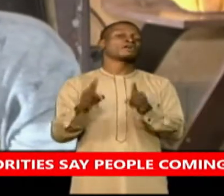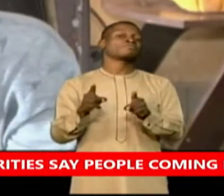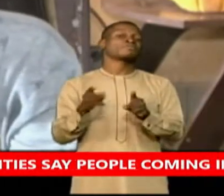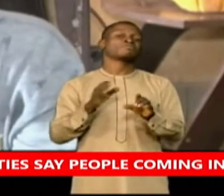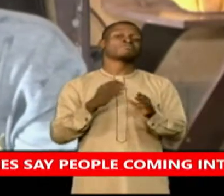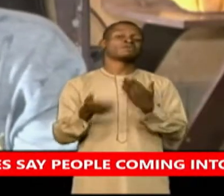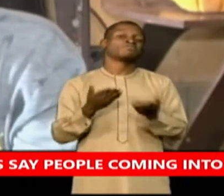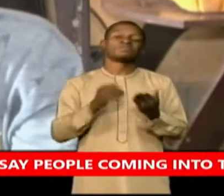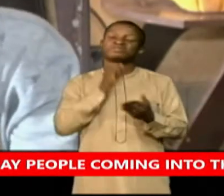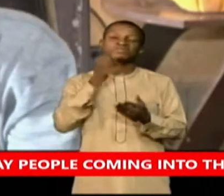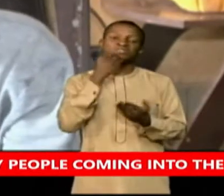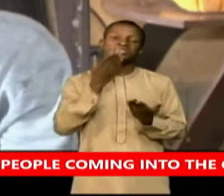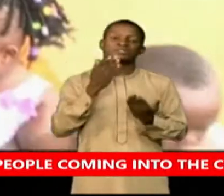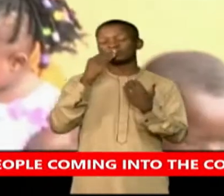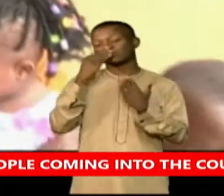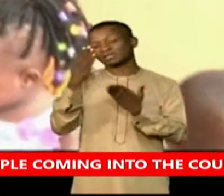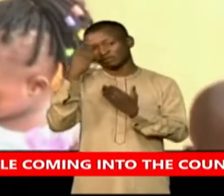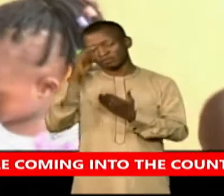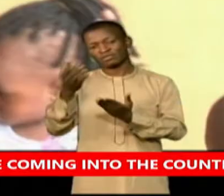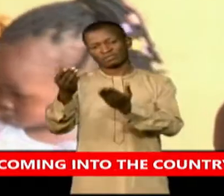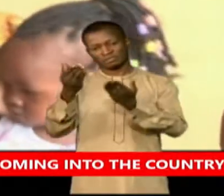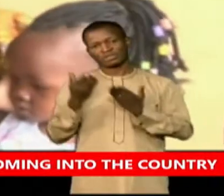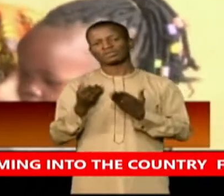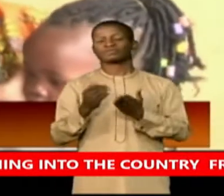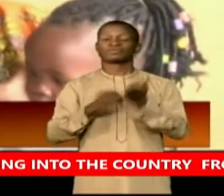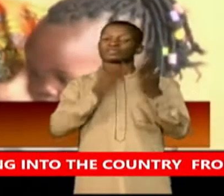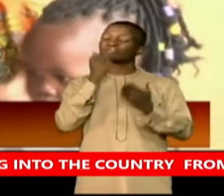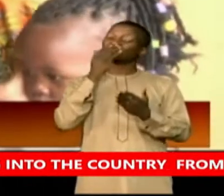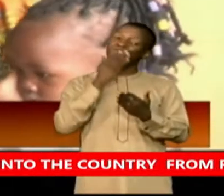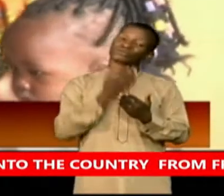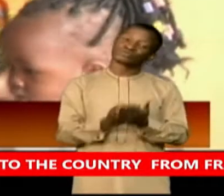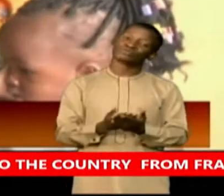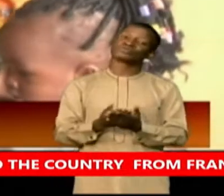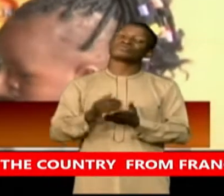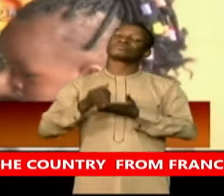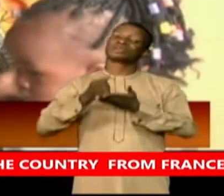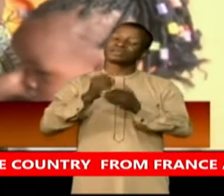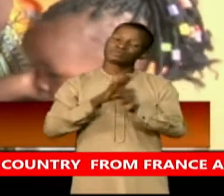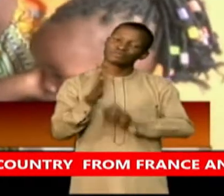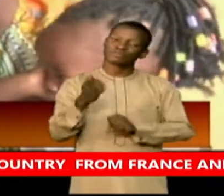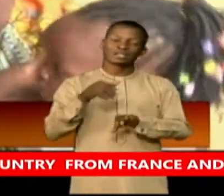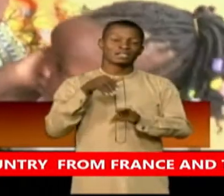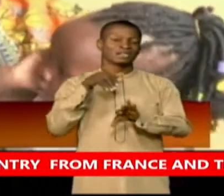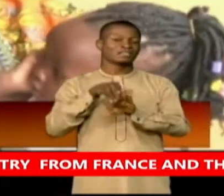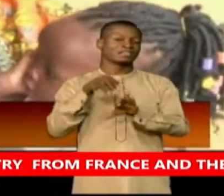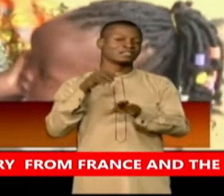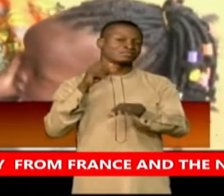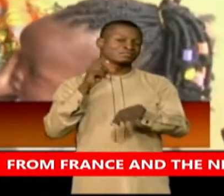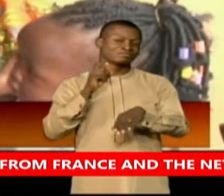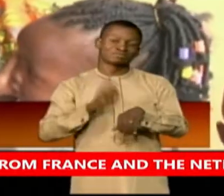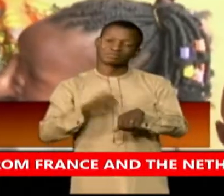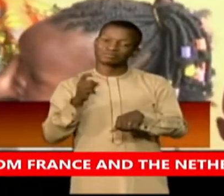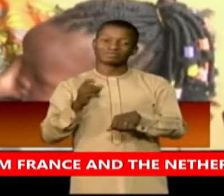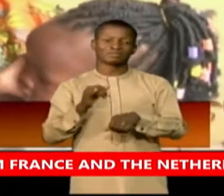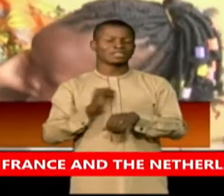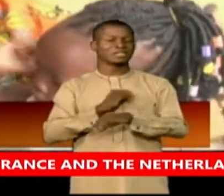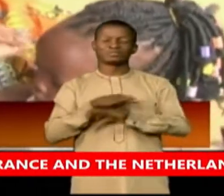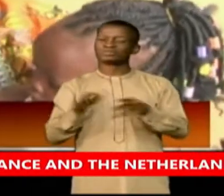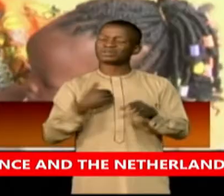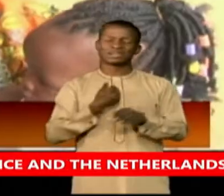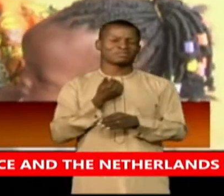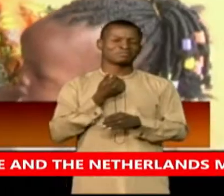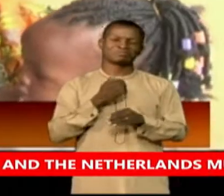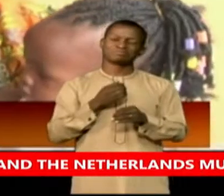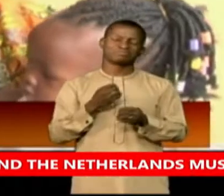eaten, but I thank them for bringing it. It was really helpful because as at that time I didn't have much food